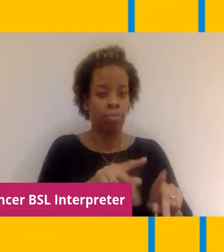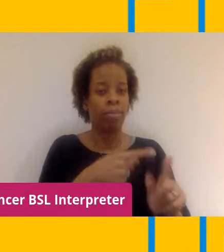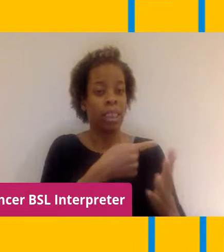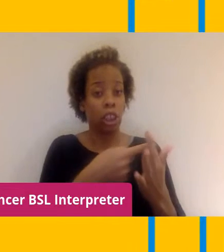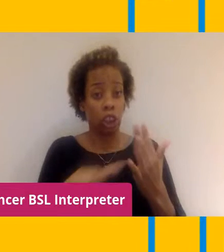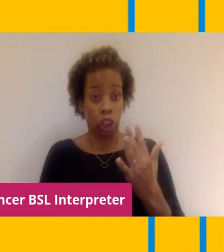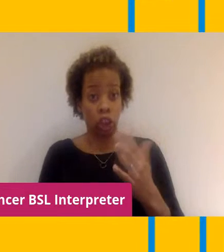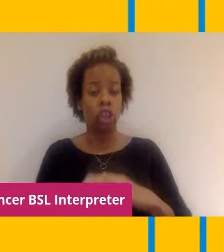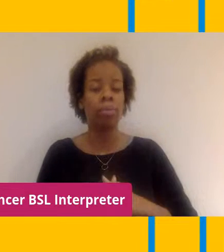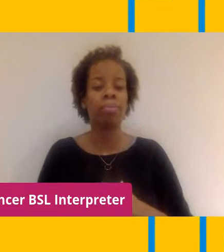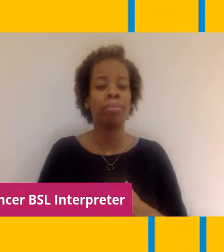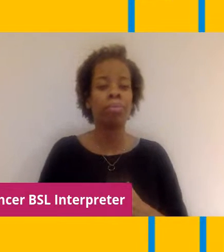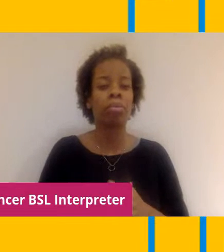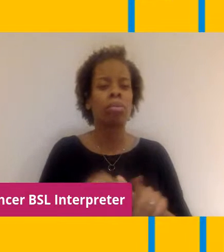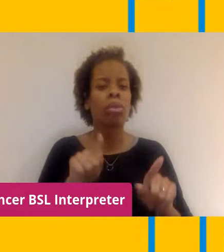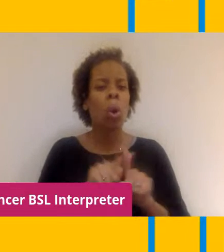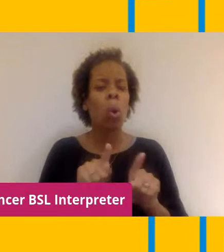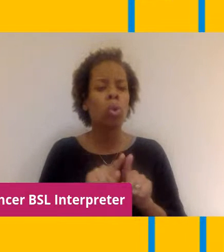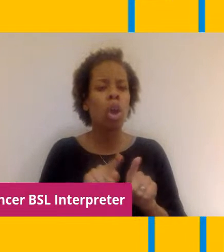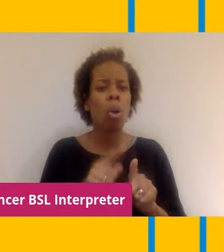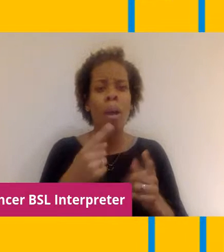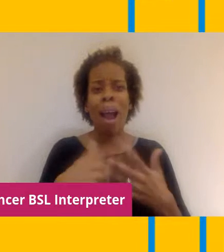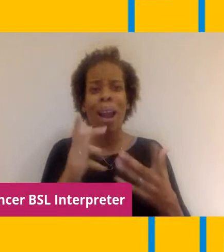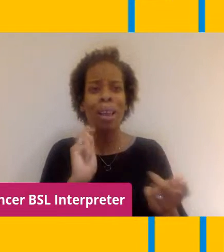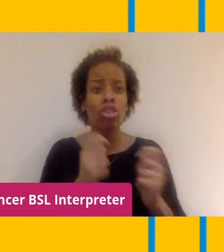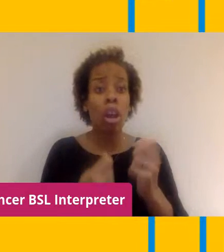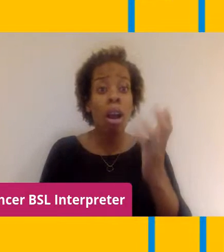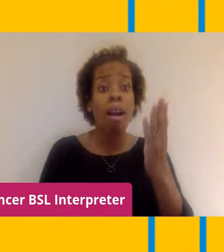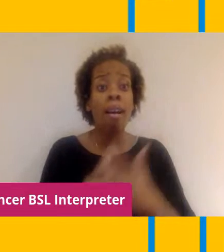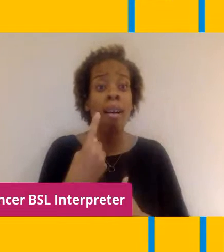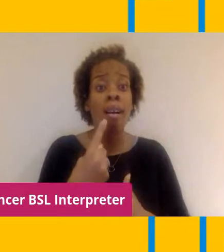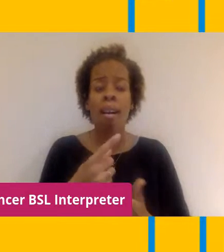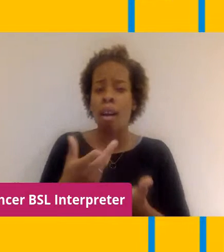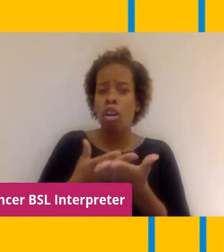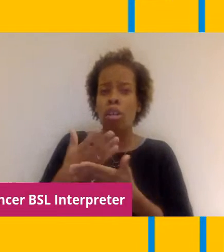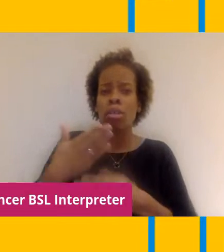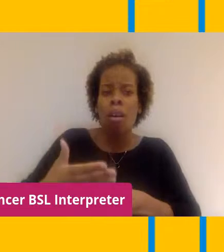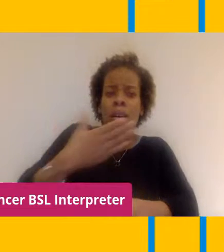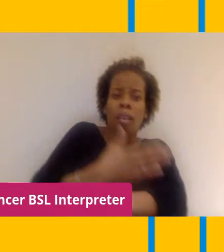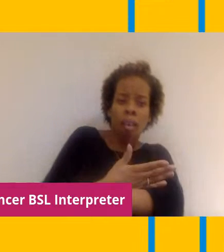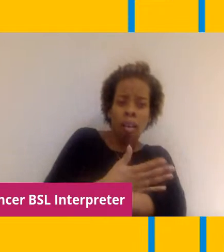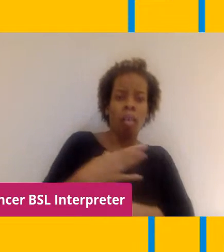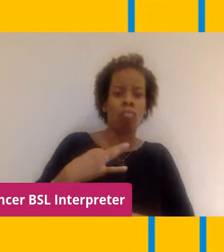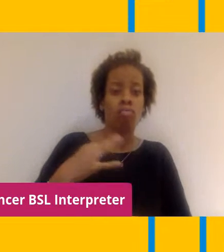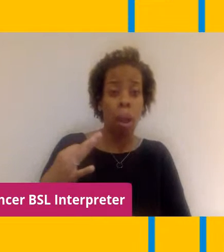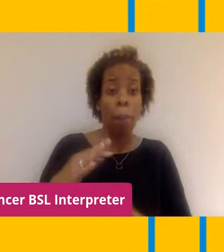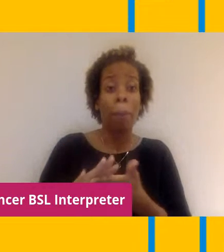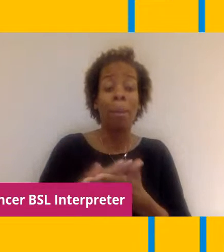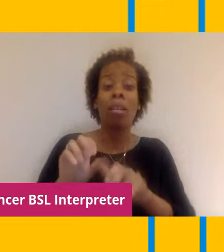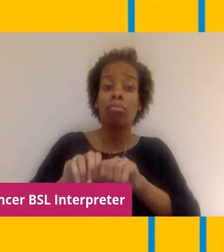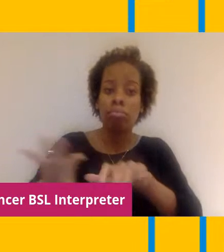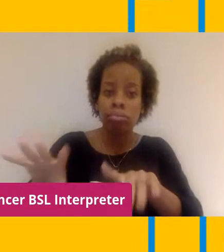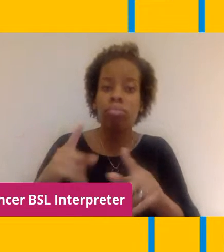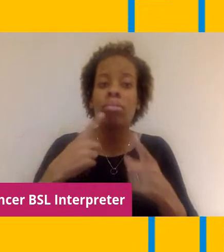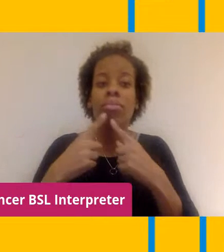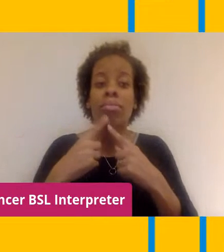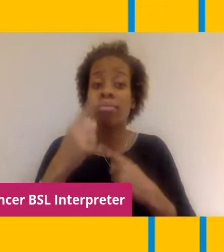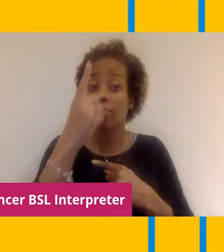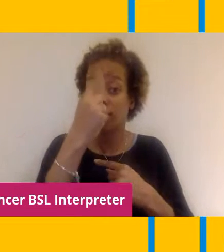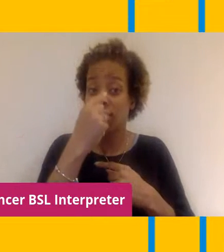reps are consulted in good time on the changes taking place, and that the risk assessments continue to protect people from